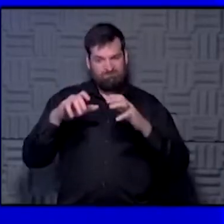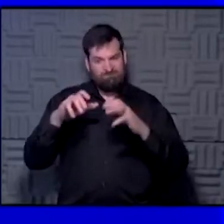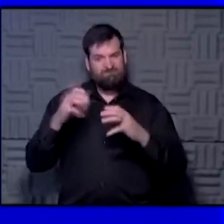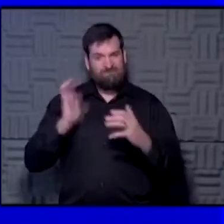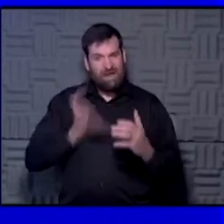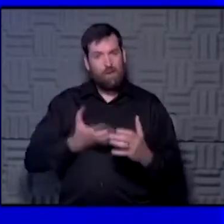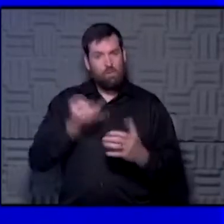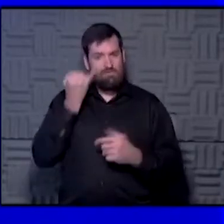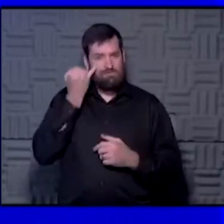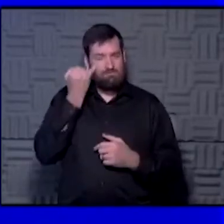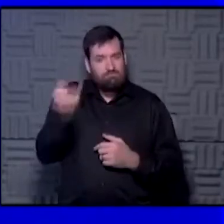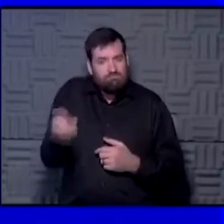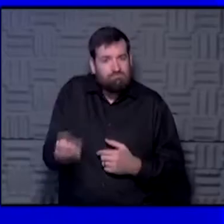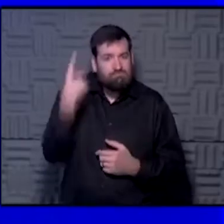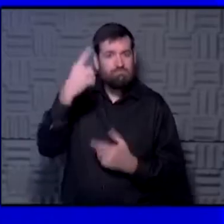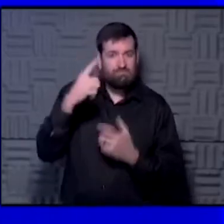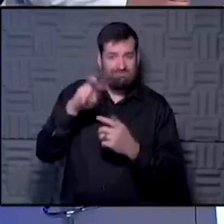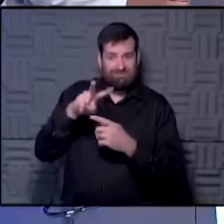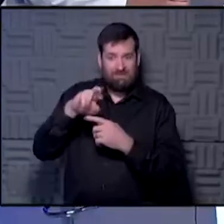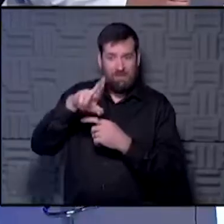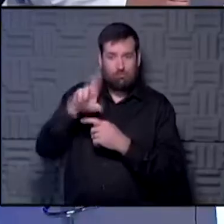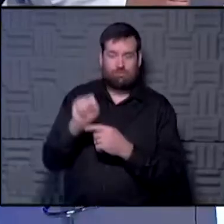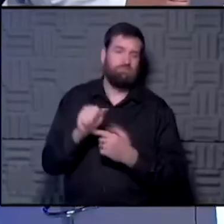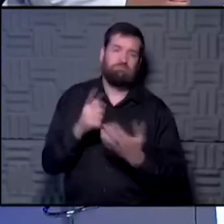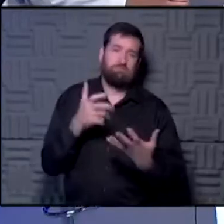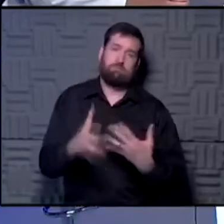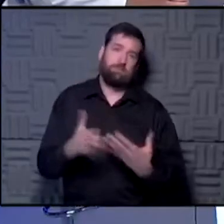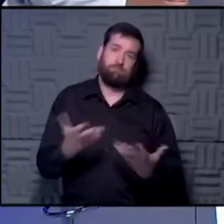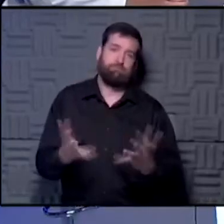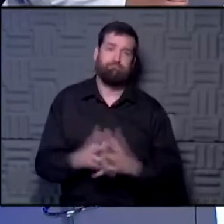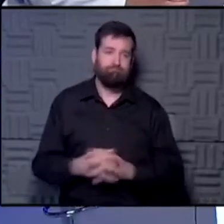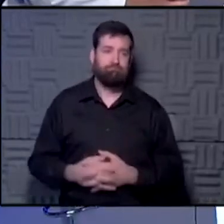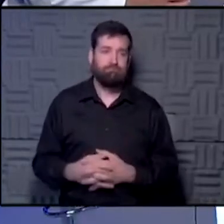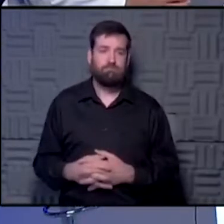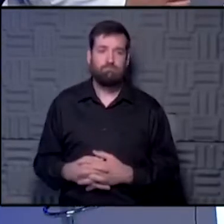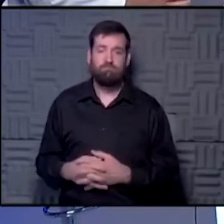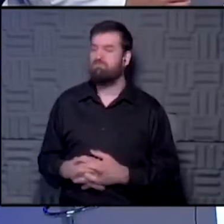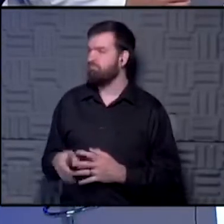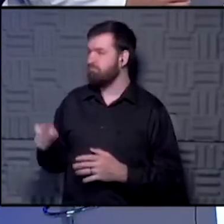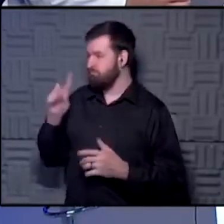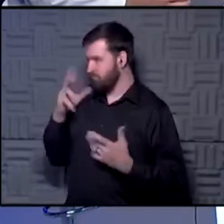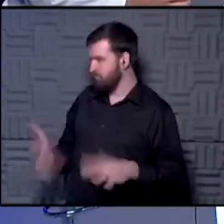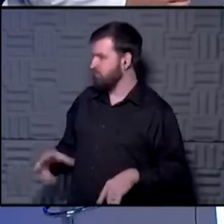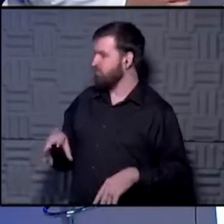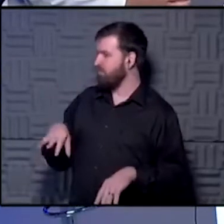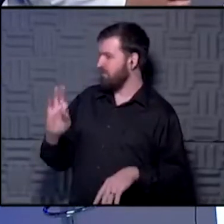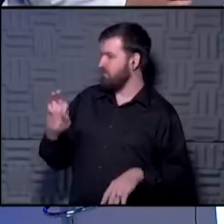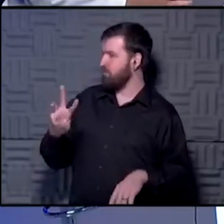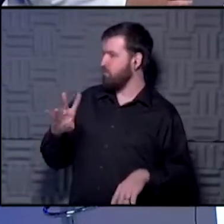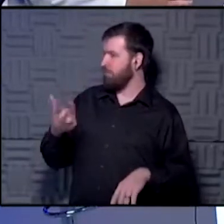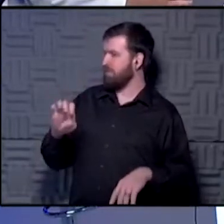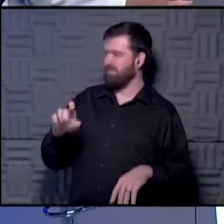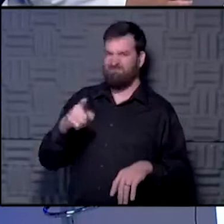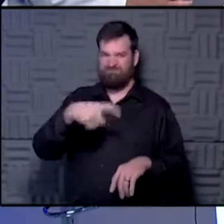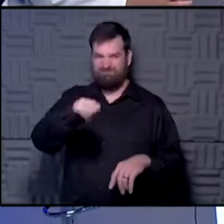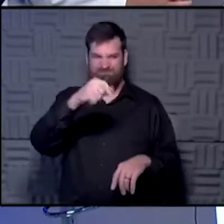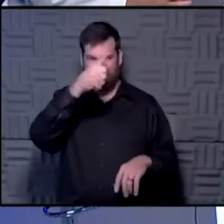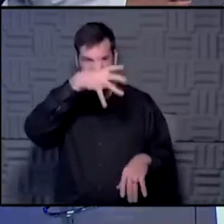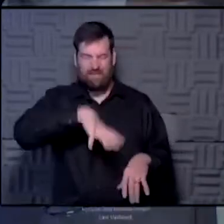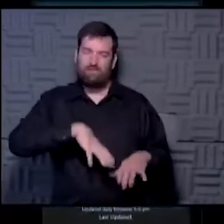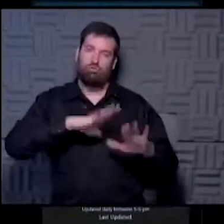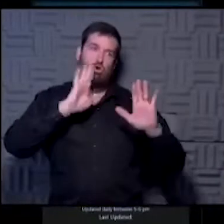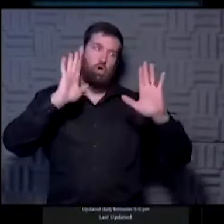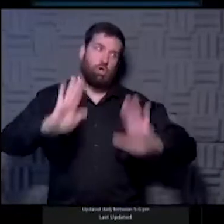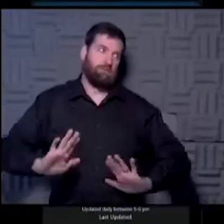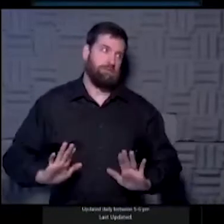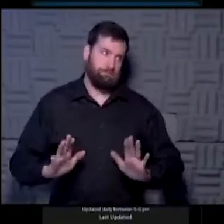that we already understand about this virus. Right. I think we found the website. My guys are so great. Do you want to throw it up there so